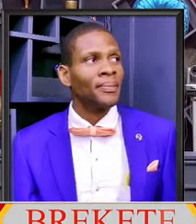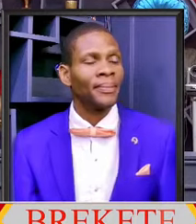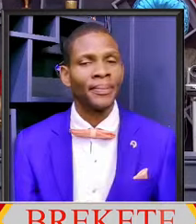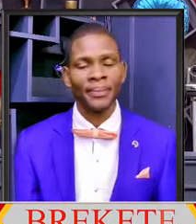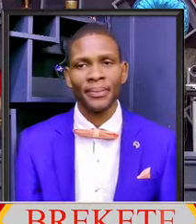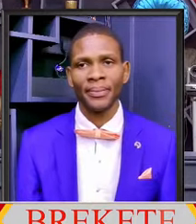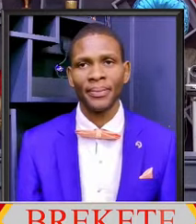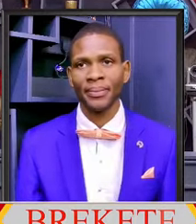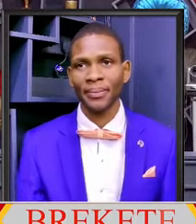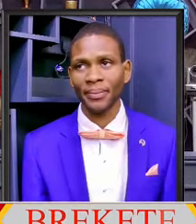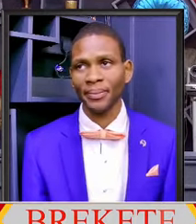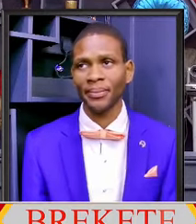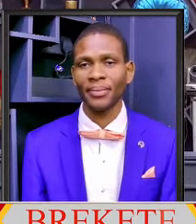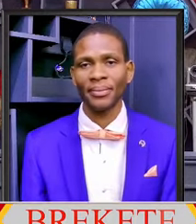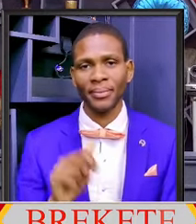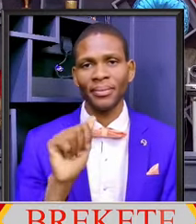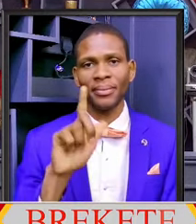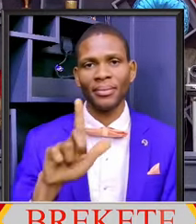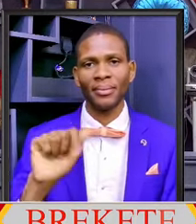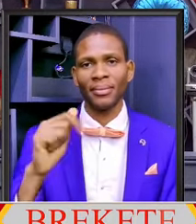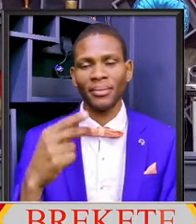Allah make you albarka.